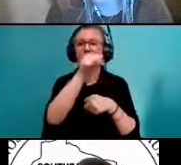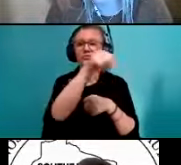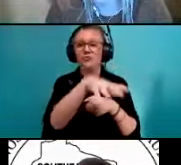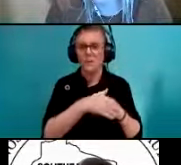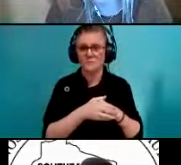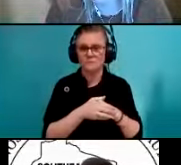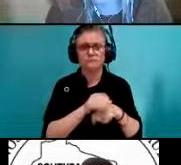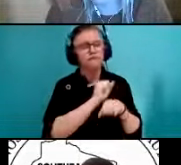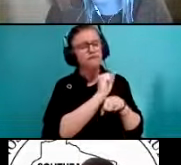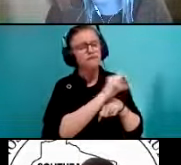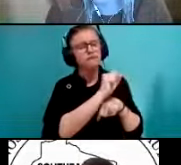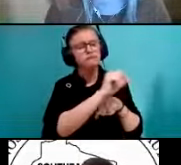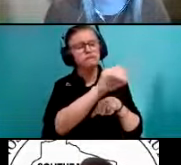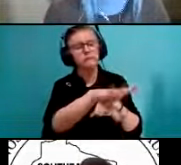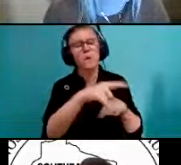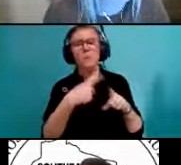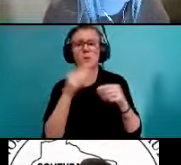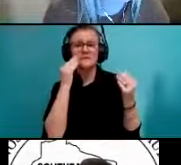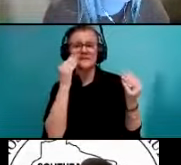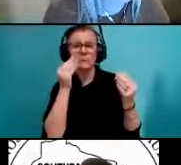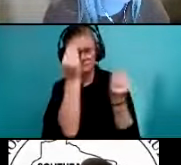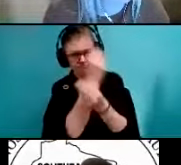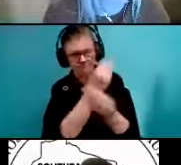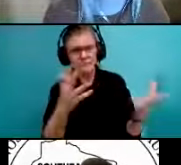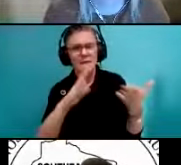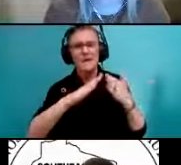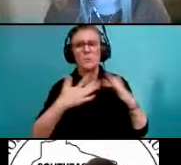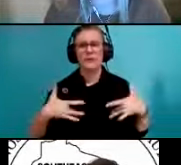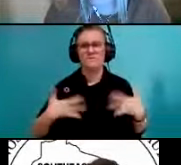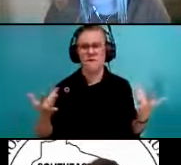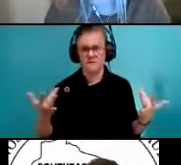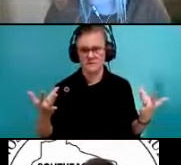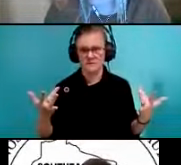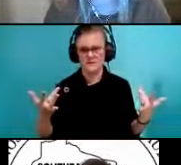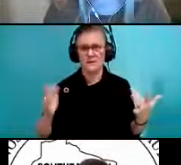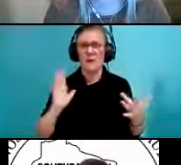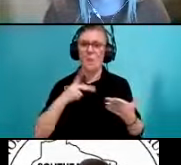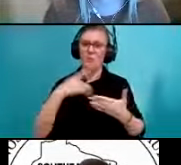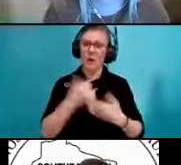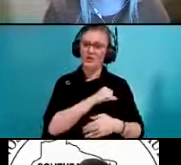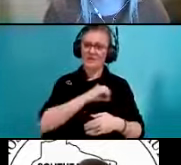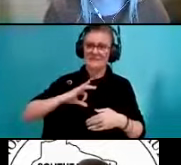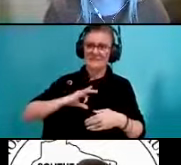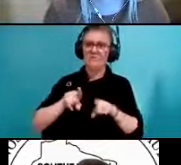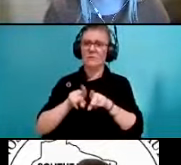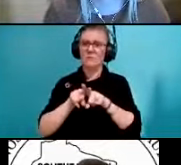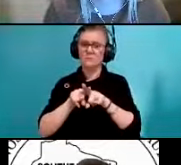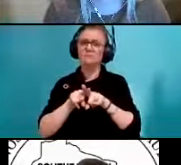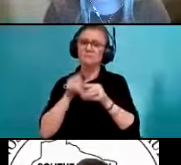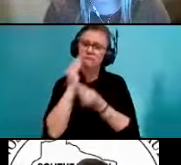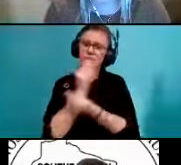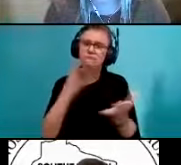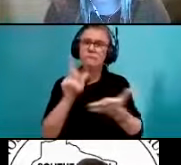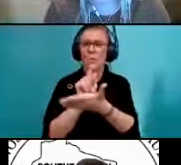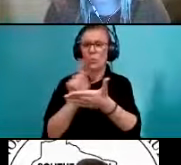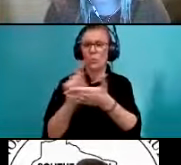along the corridor and sharing information about the study at community events. Our project staff has also been sharing information weekly